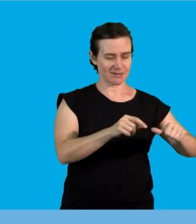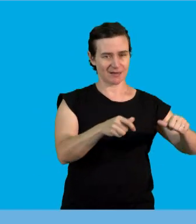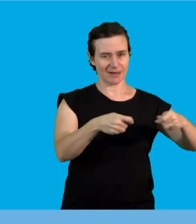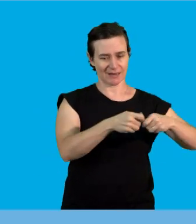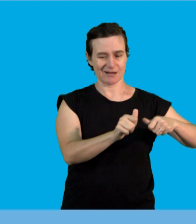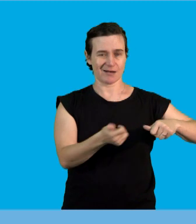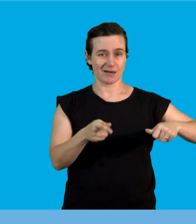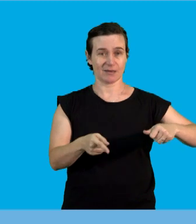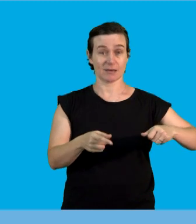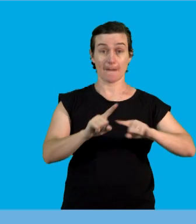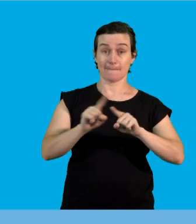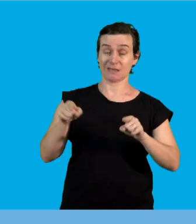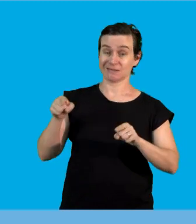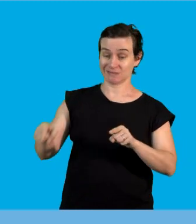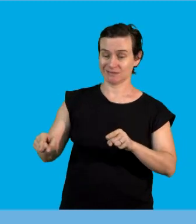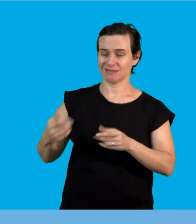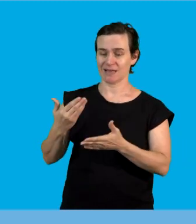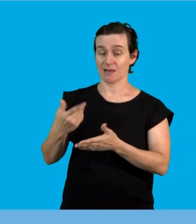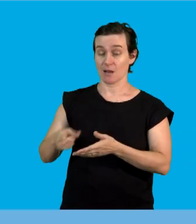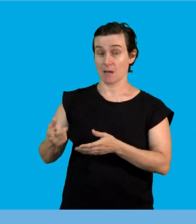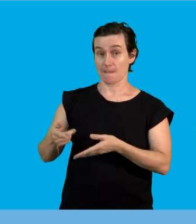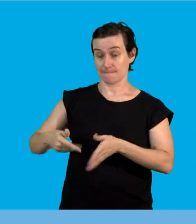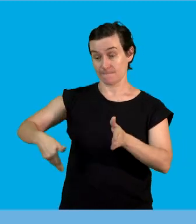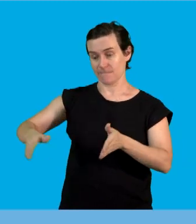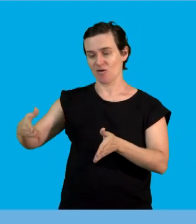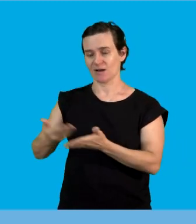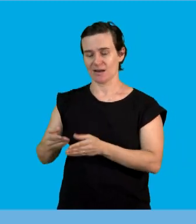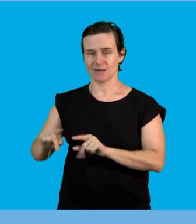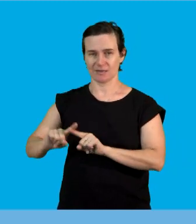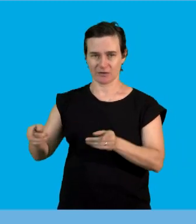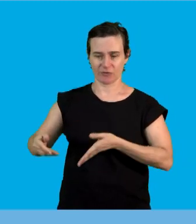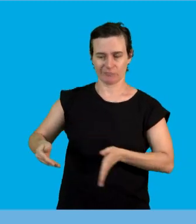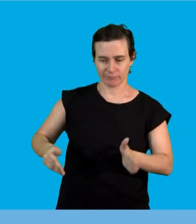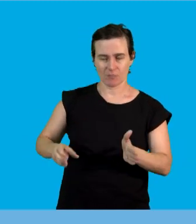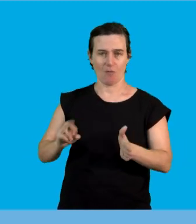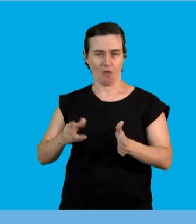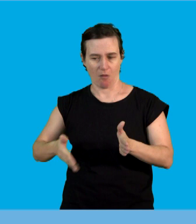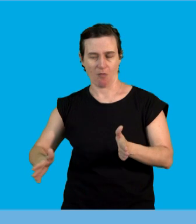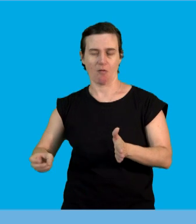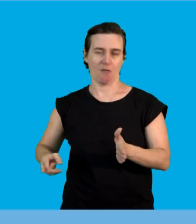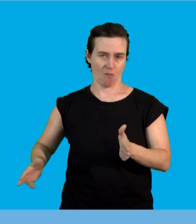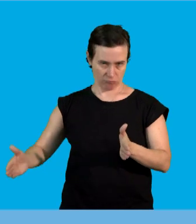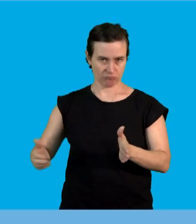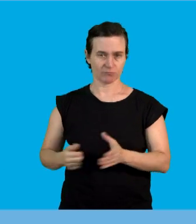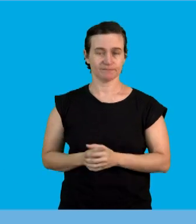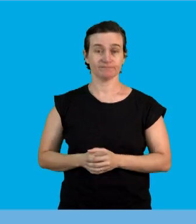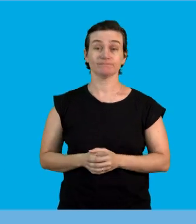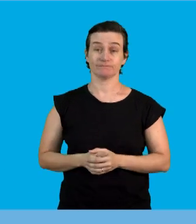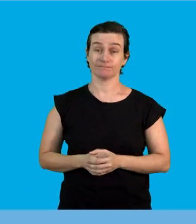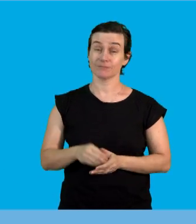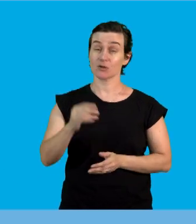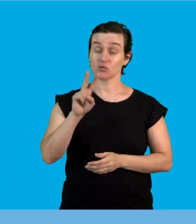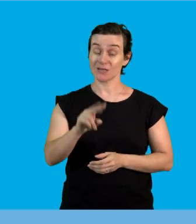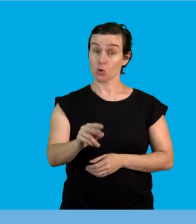bulbs being our resistors, they are going to show the multiple ways in which the current can take when it is moving from one point to the other.